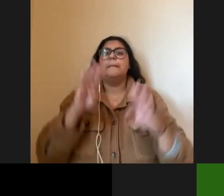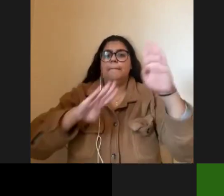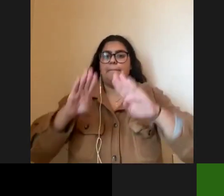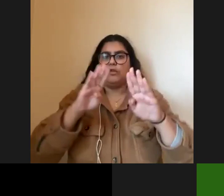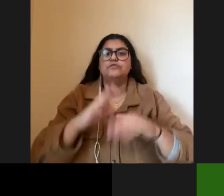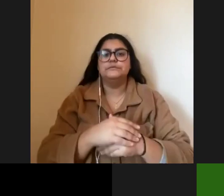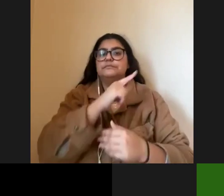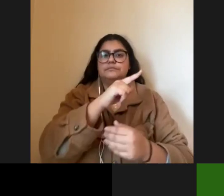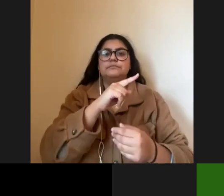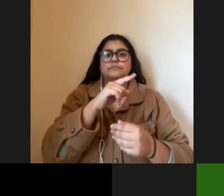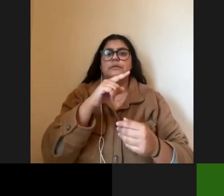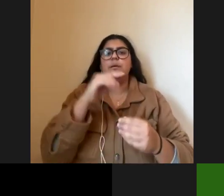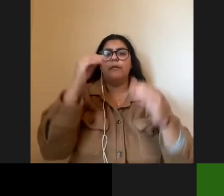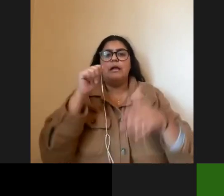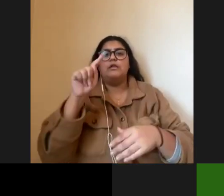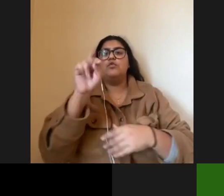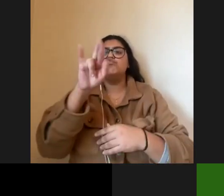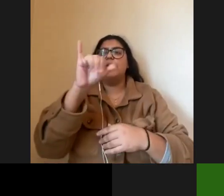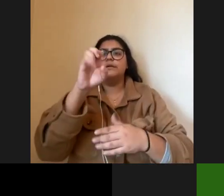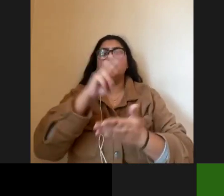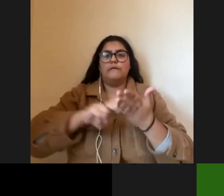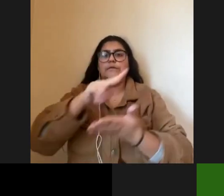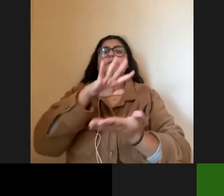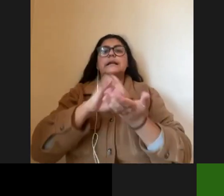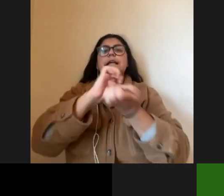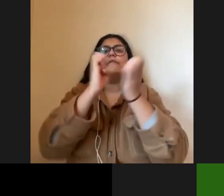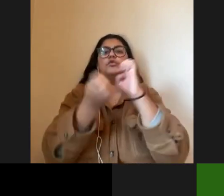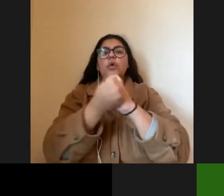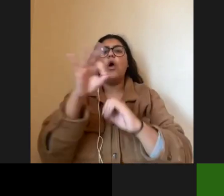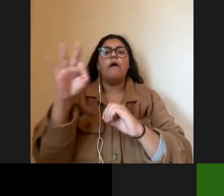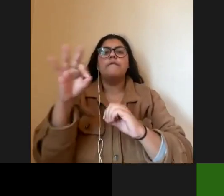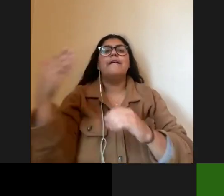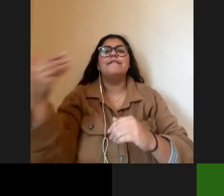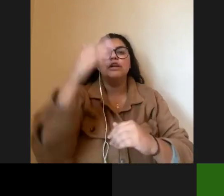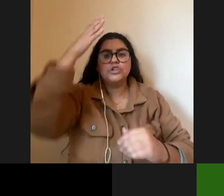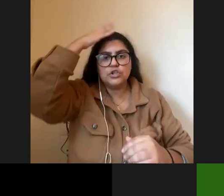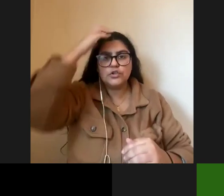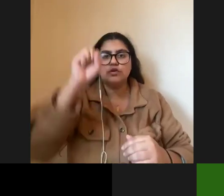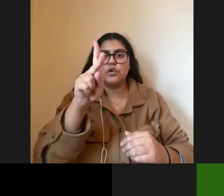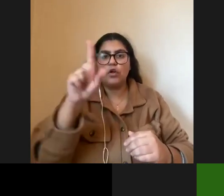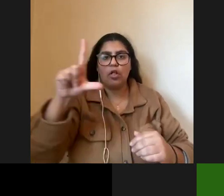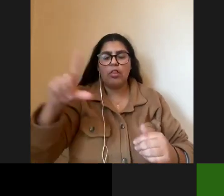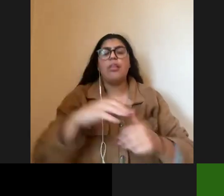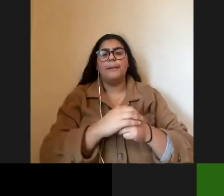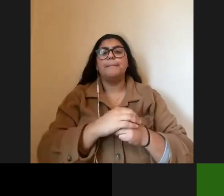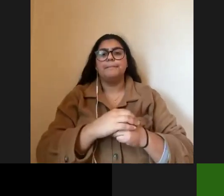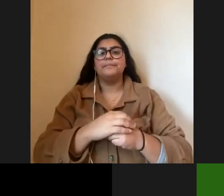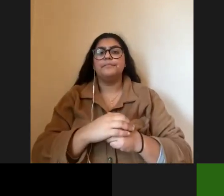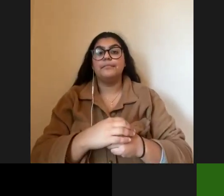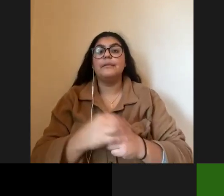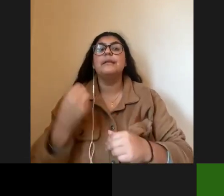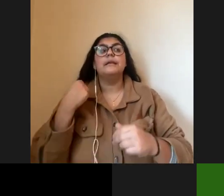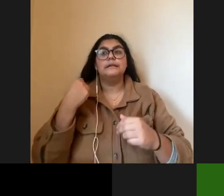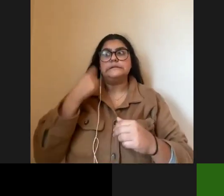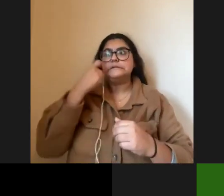Rice University, and he studies the evolution of fish skulls. Kory, I just made you a co-host, so you